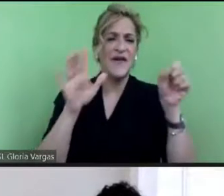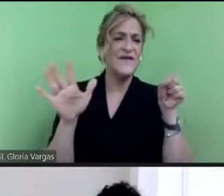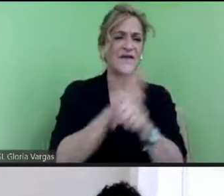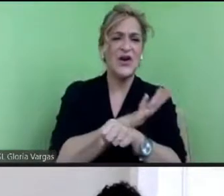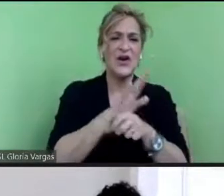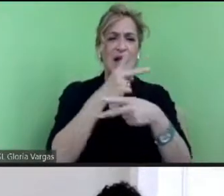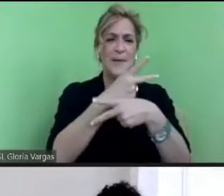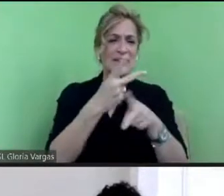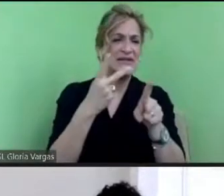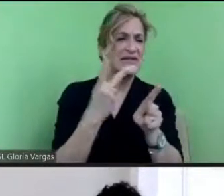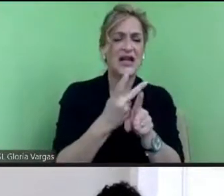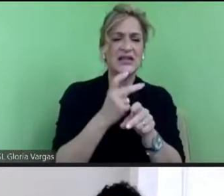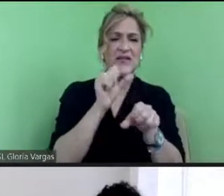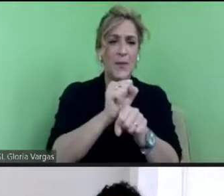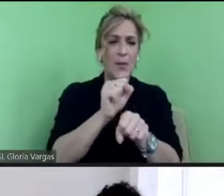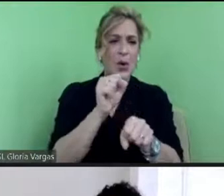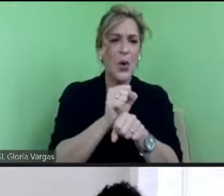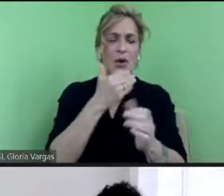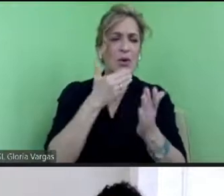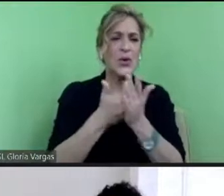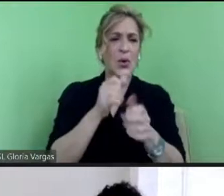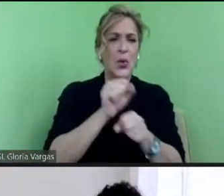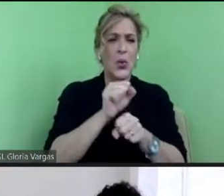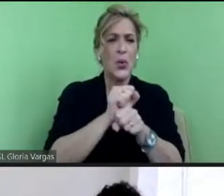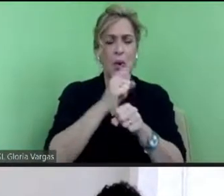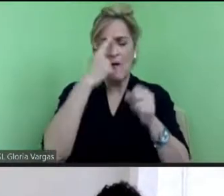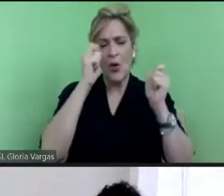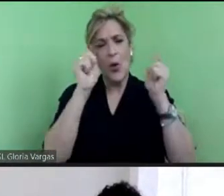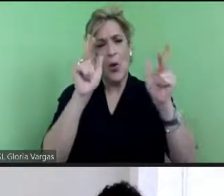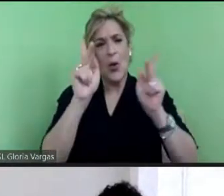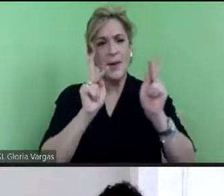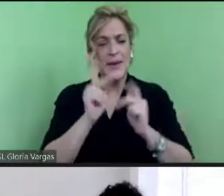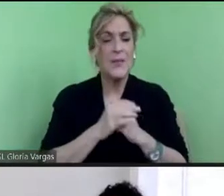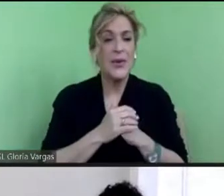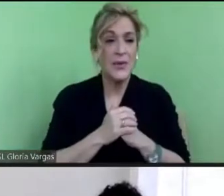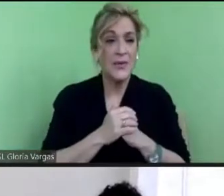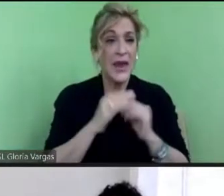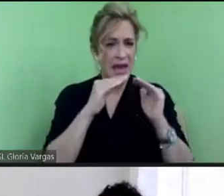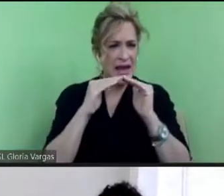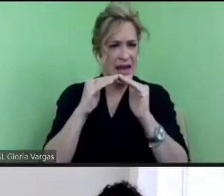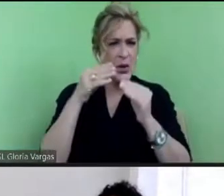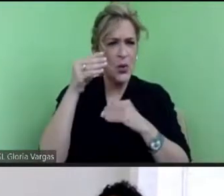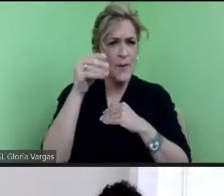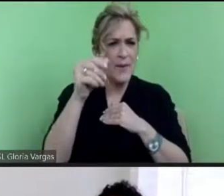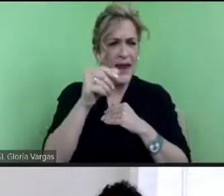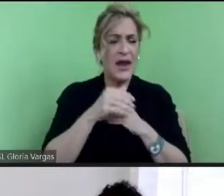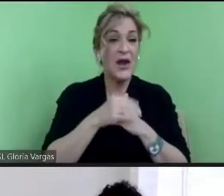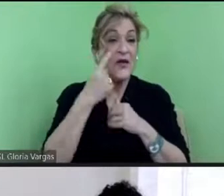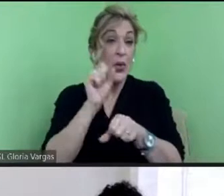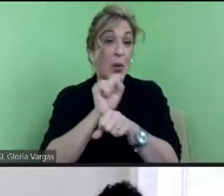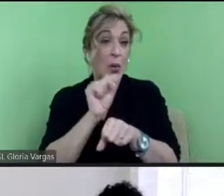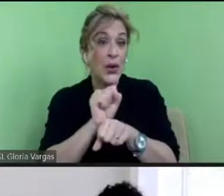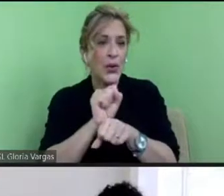productive employment and decent work for all people, and equal pay for work of equal